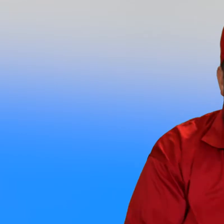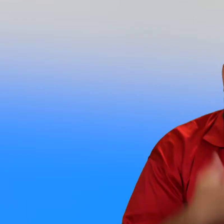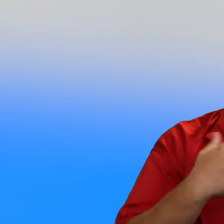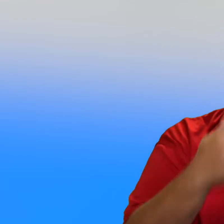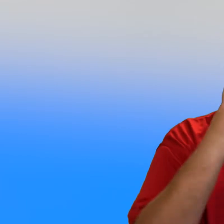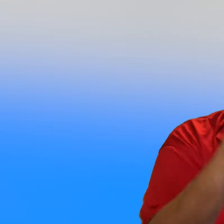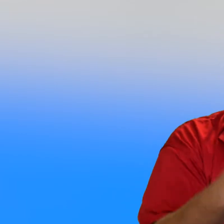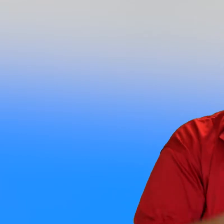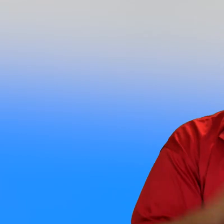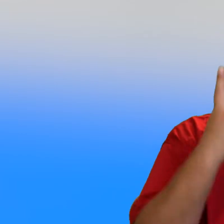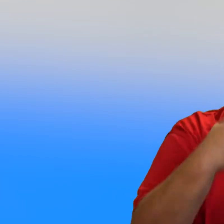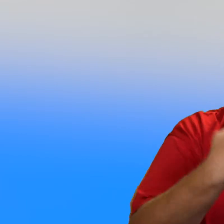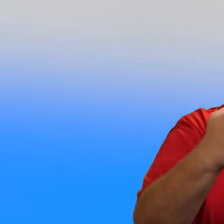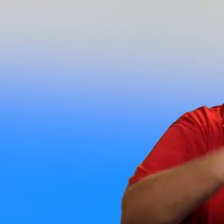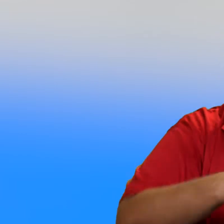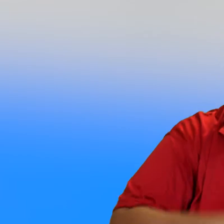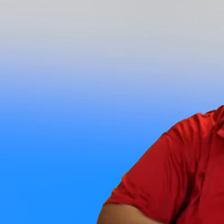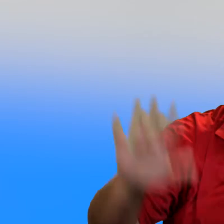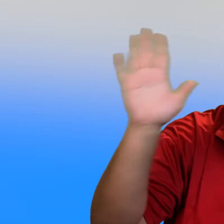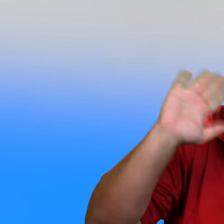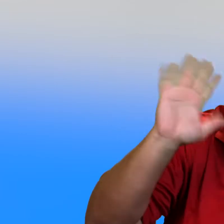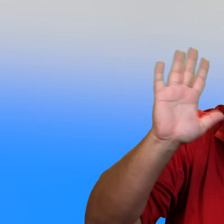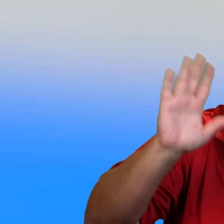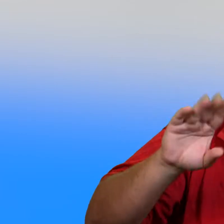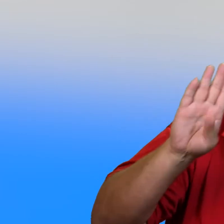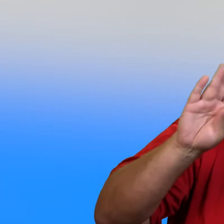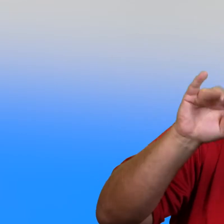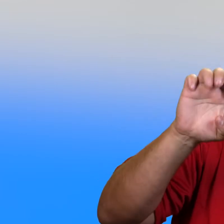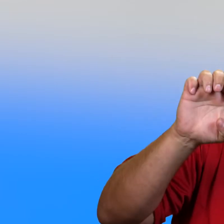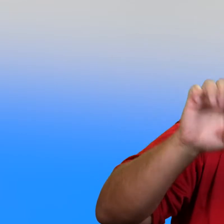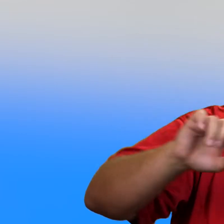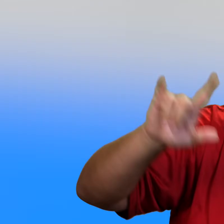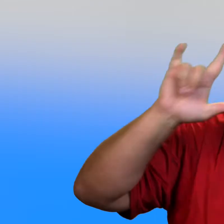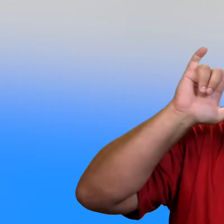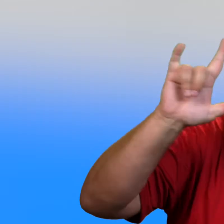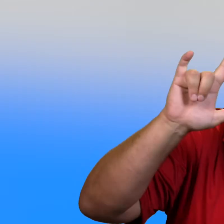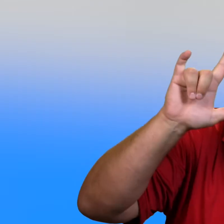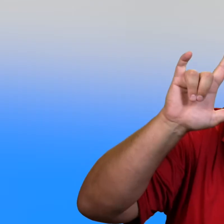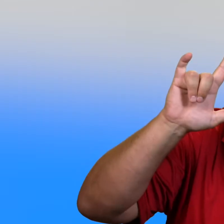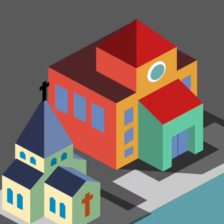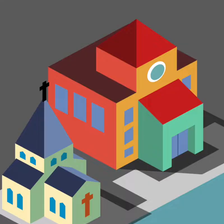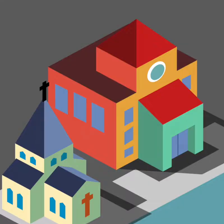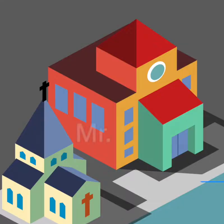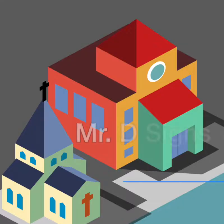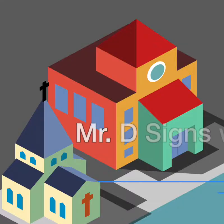Mr. D. Thank you for watching. See you next time. Bye! Bye!